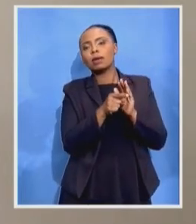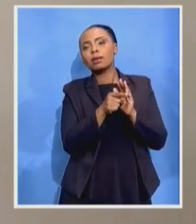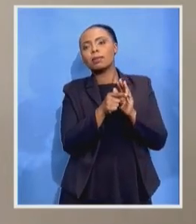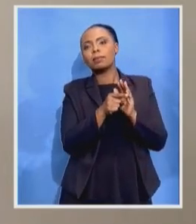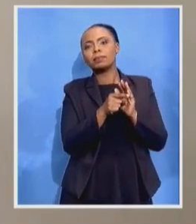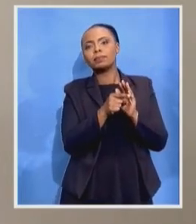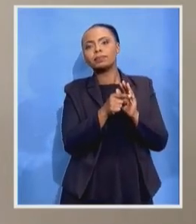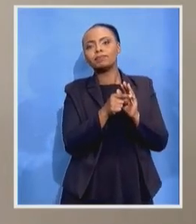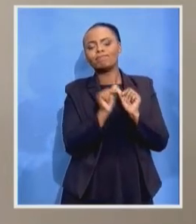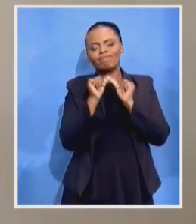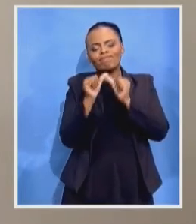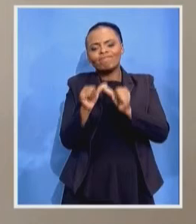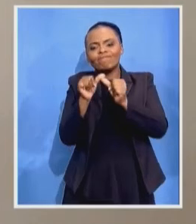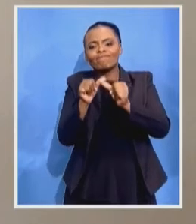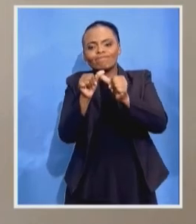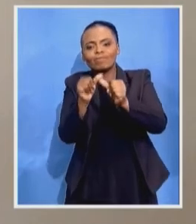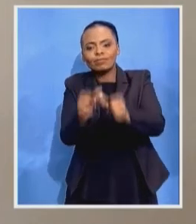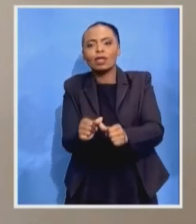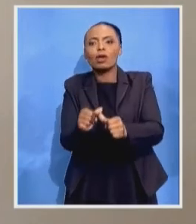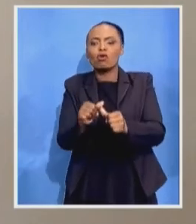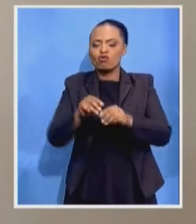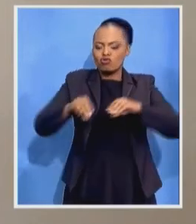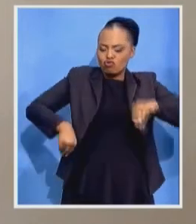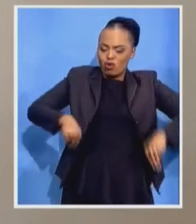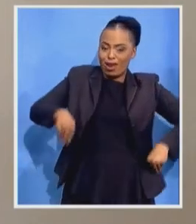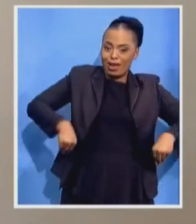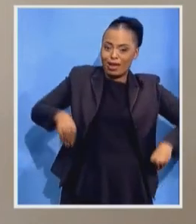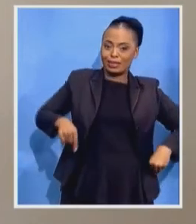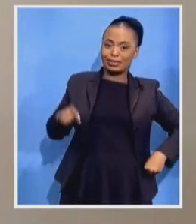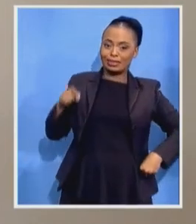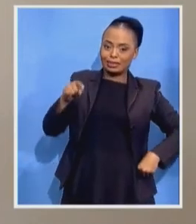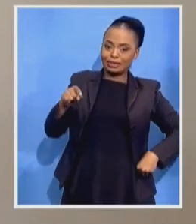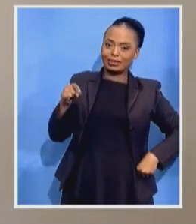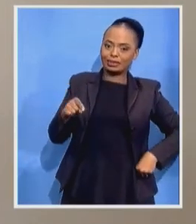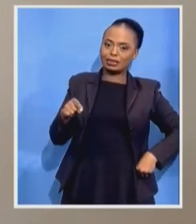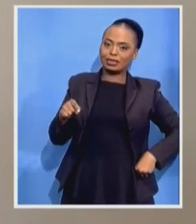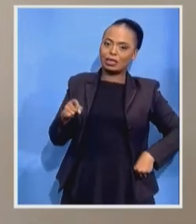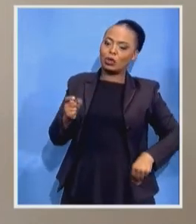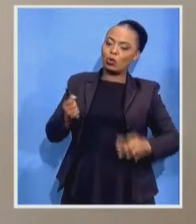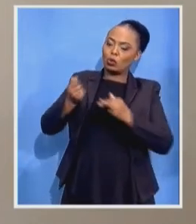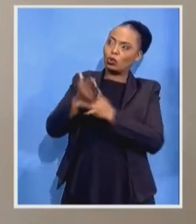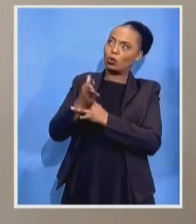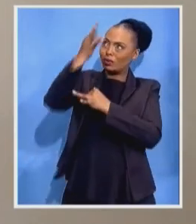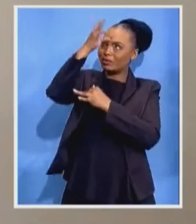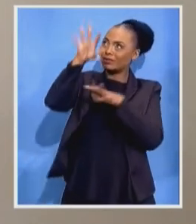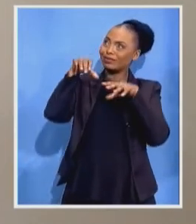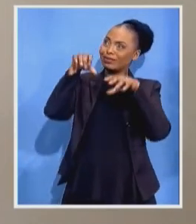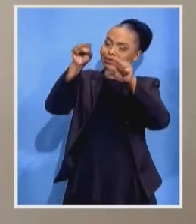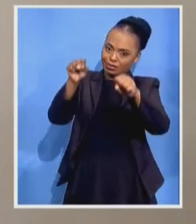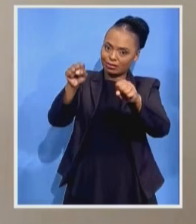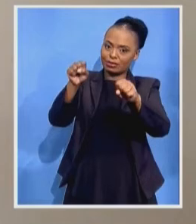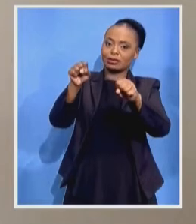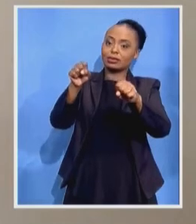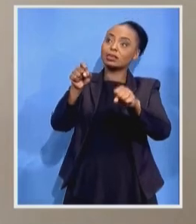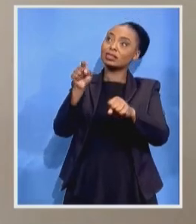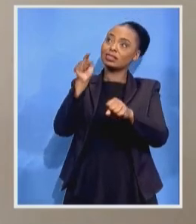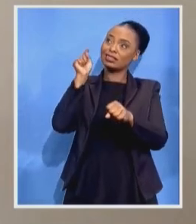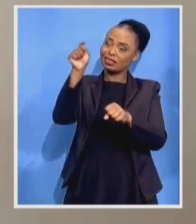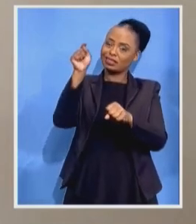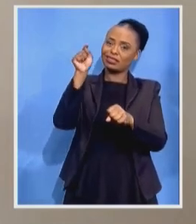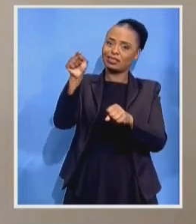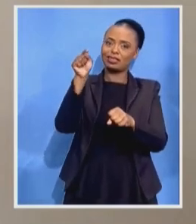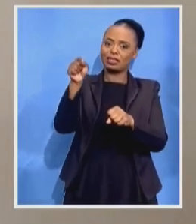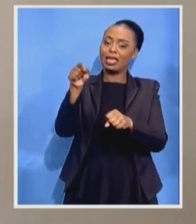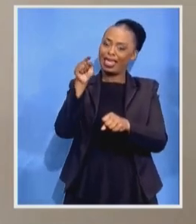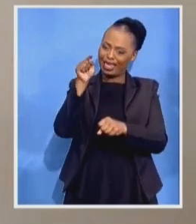corruption through state capture networks, on the other hand, are bedeviling economic reconstruction